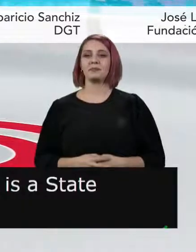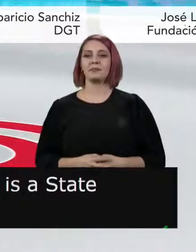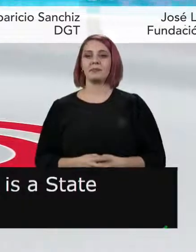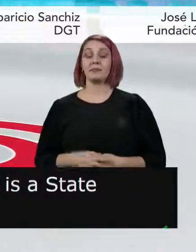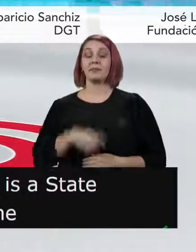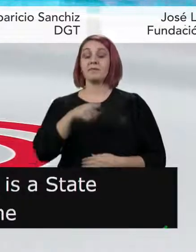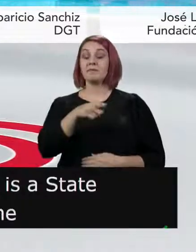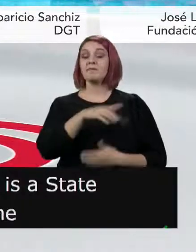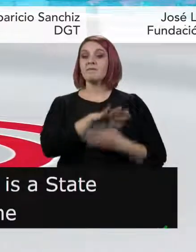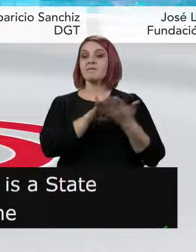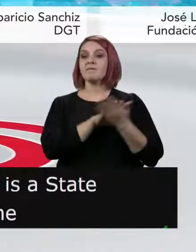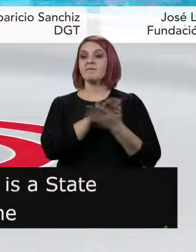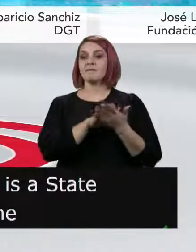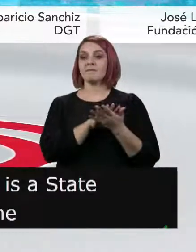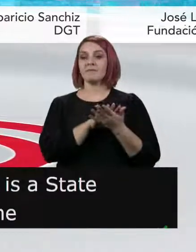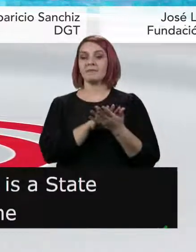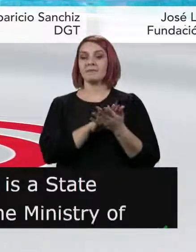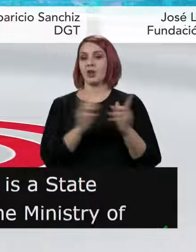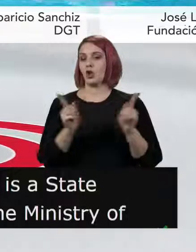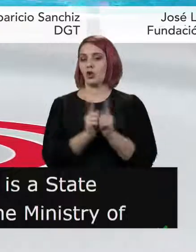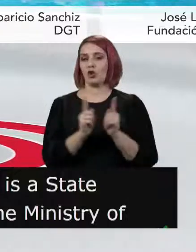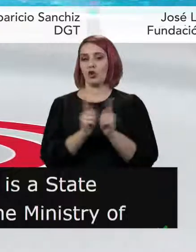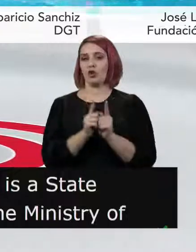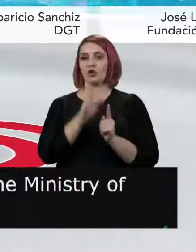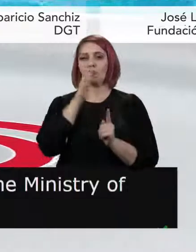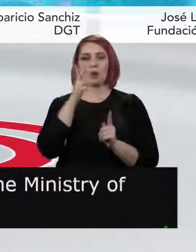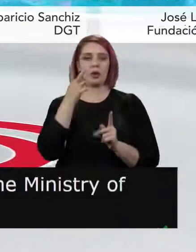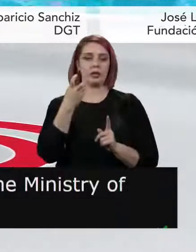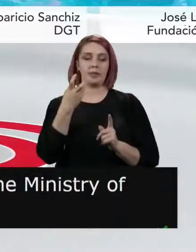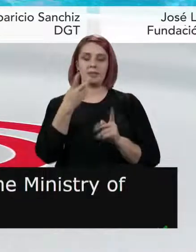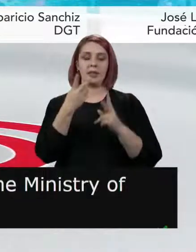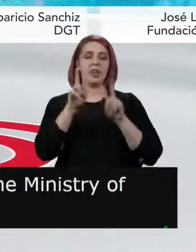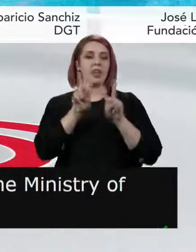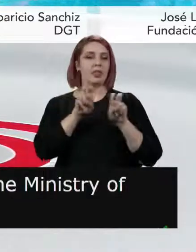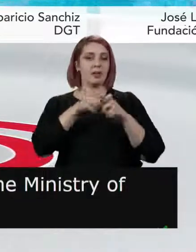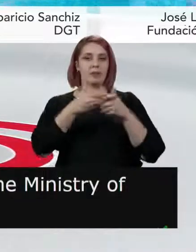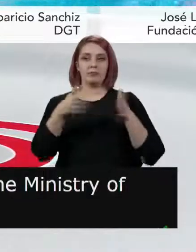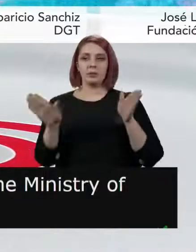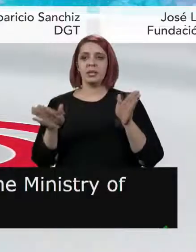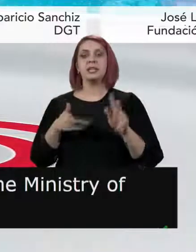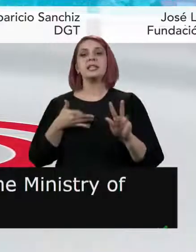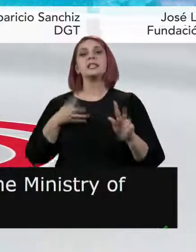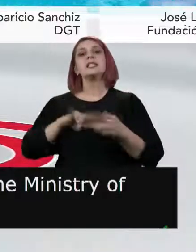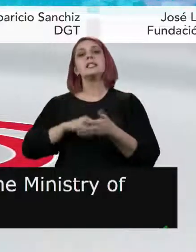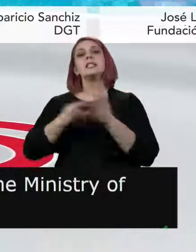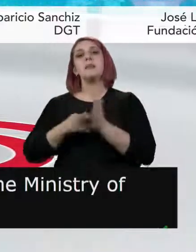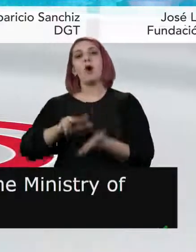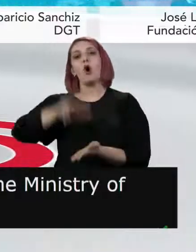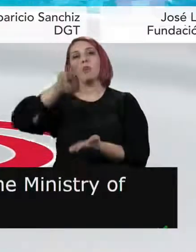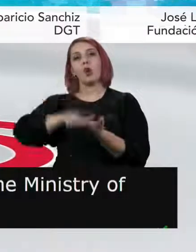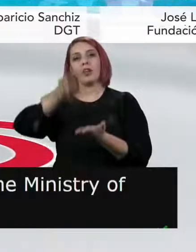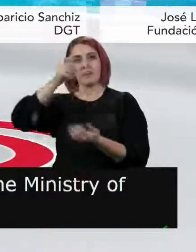of Industry. He's going to briefly introduce, because this is a very